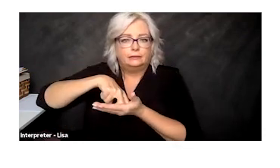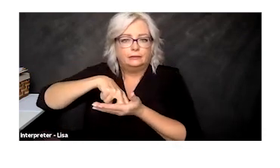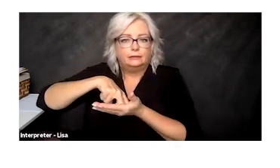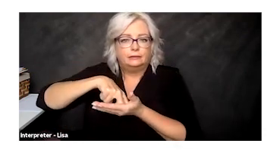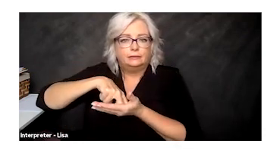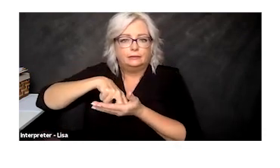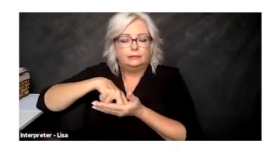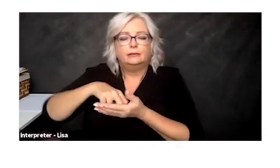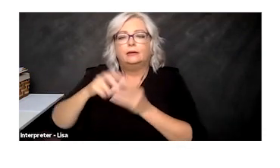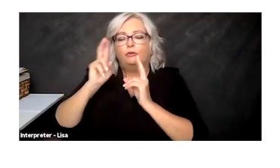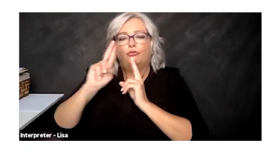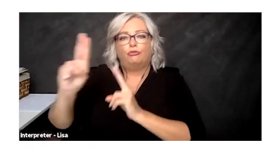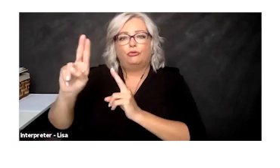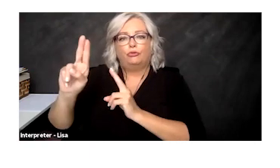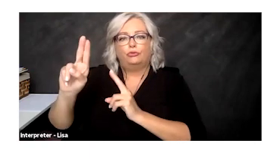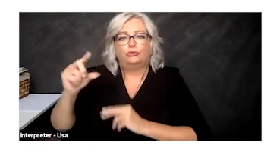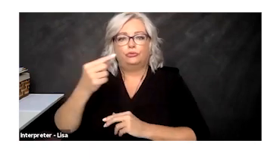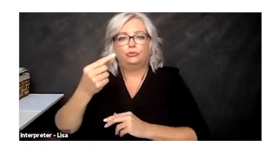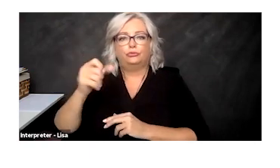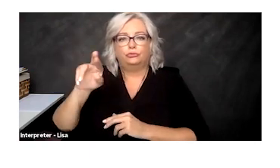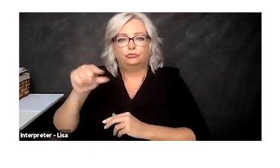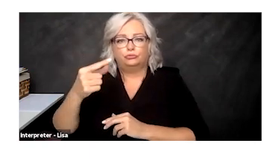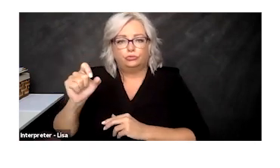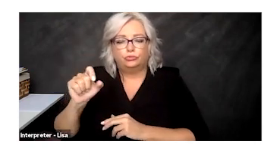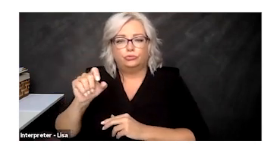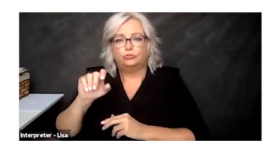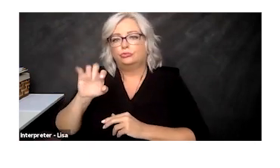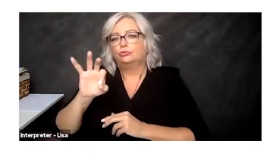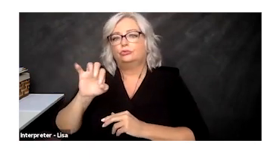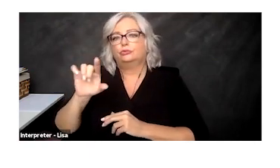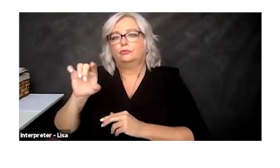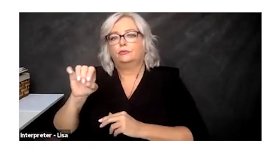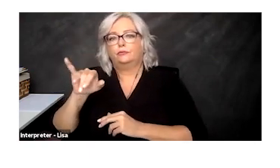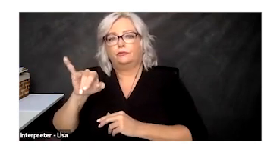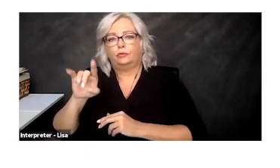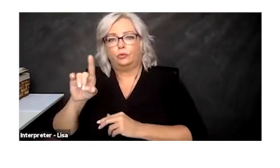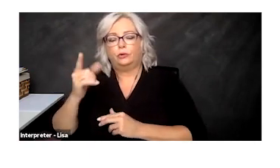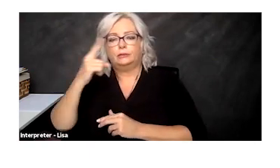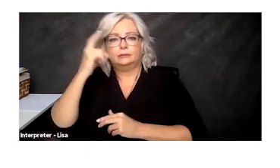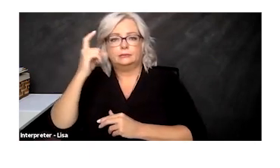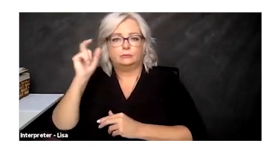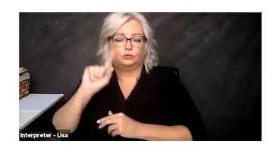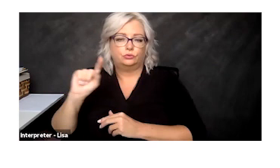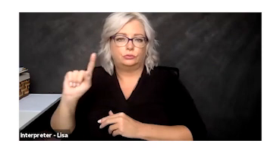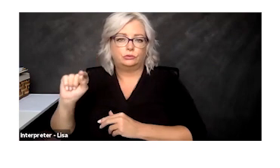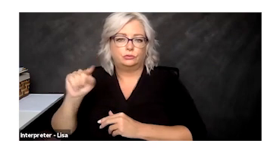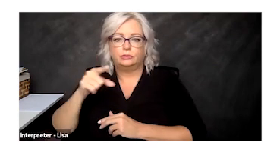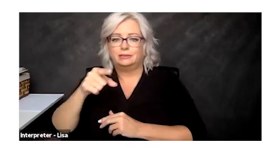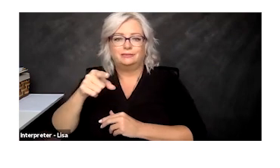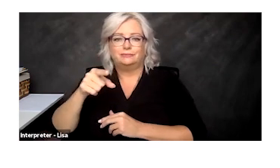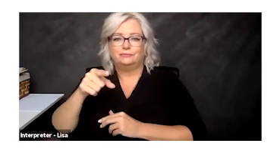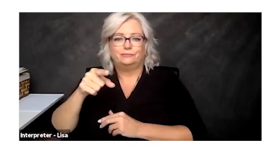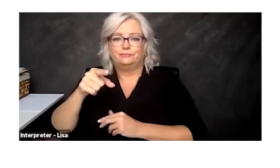honor of George Floyd, capitalizing on the public moment of outrage in the summer of 2020, without actually making